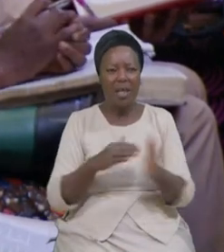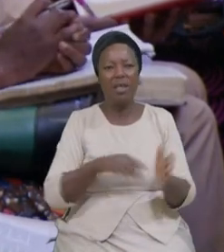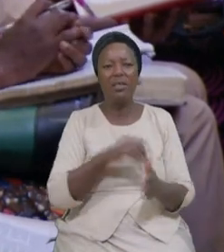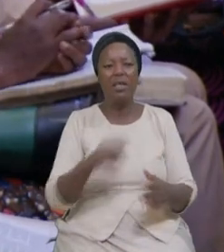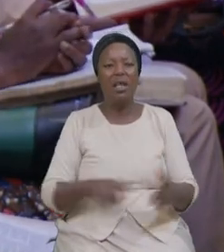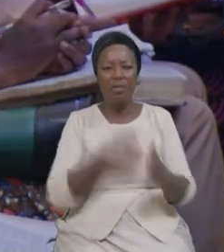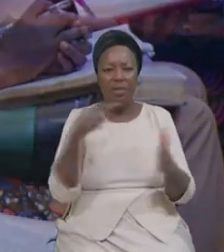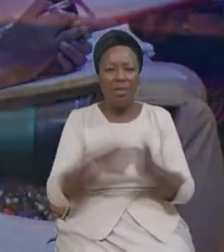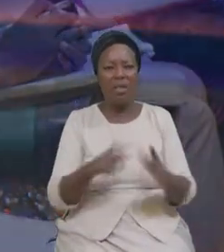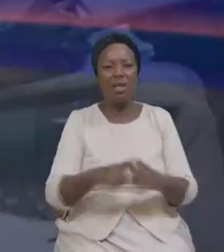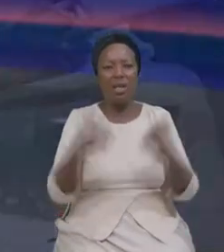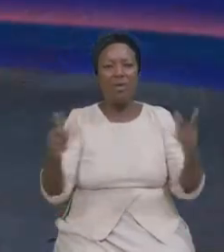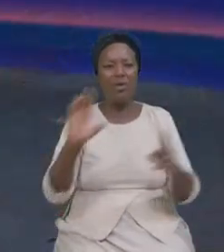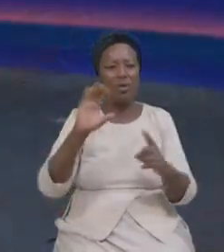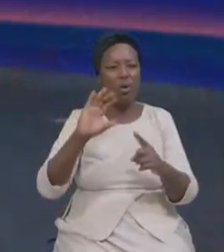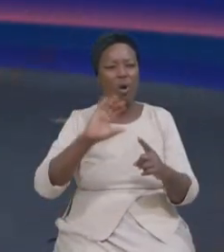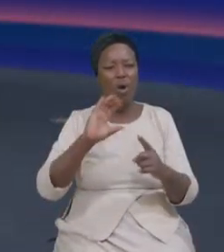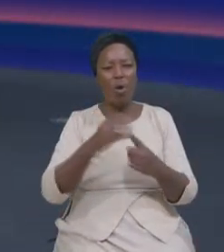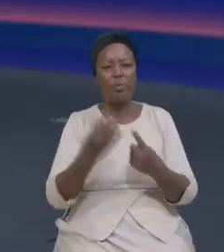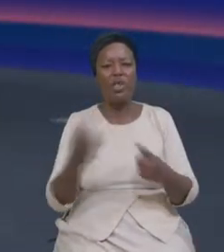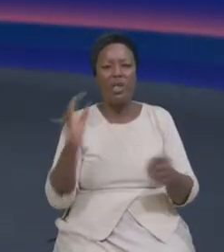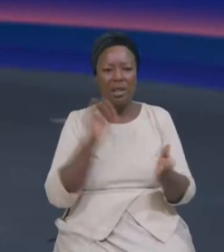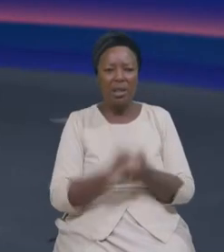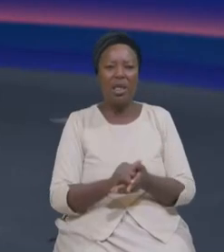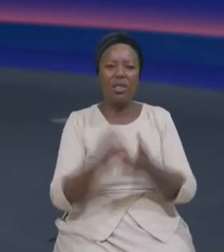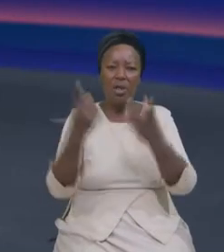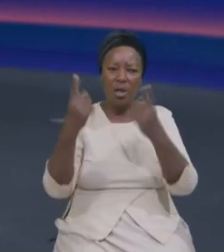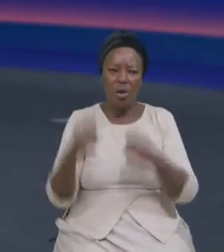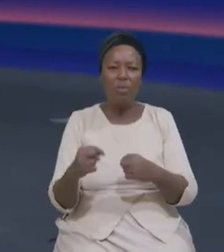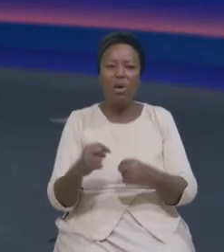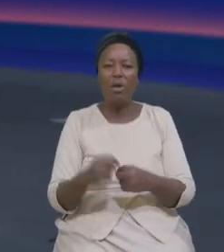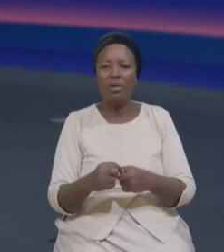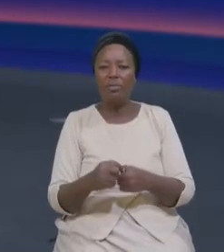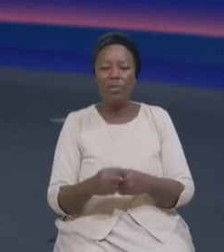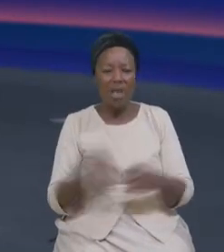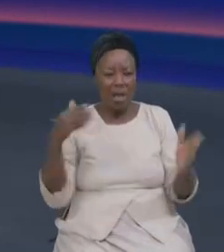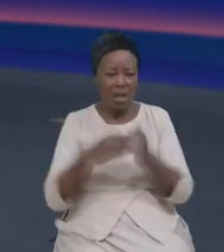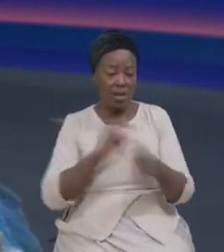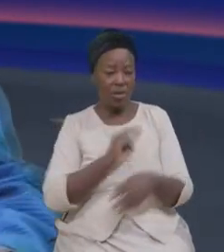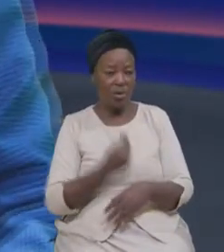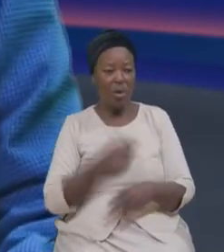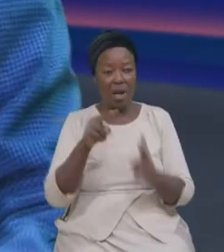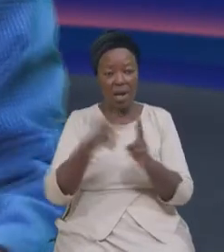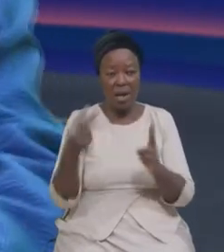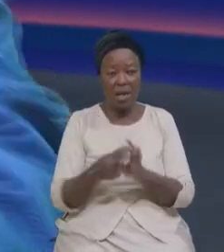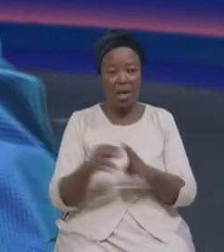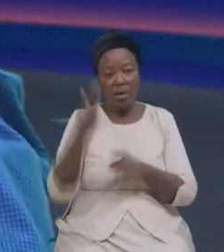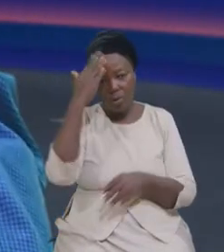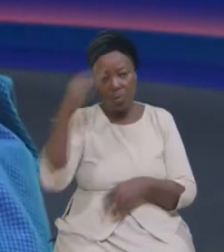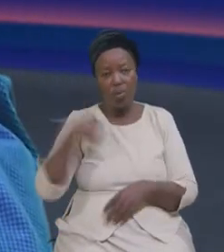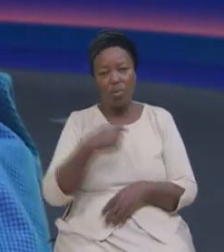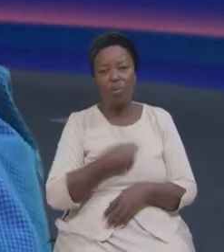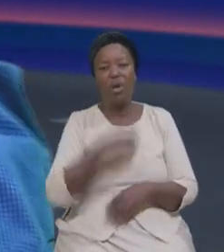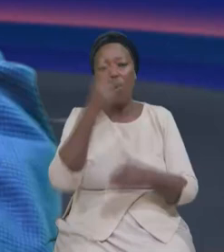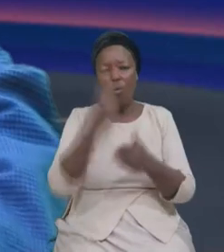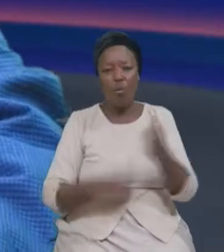great company that cometh against us, neither know we what to